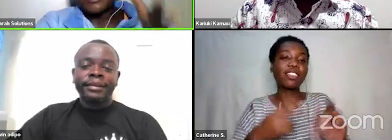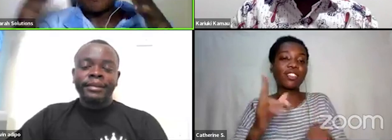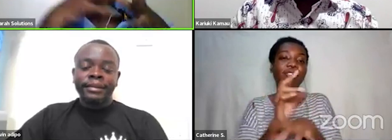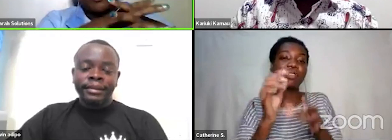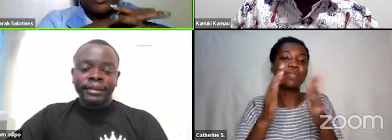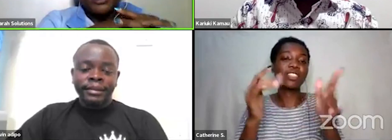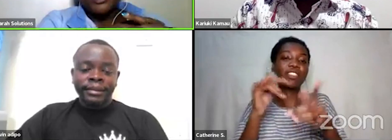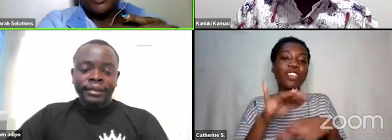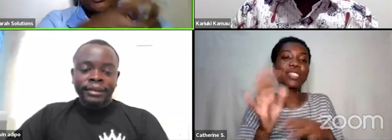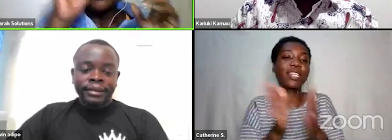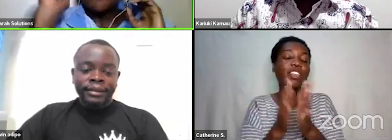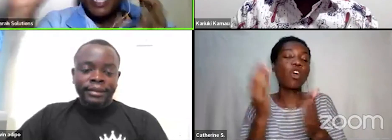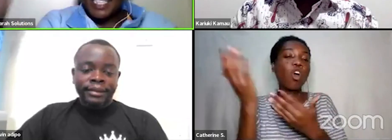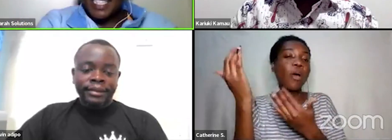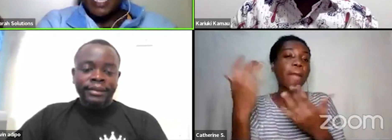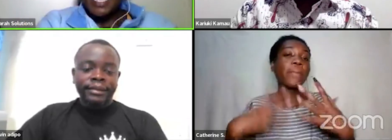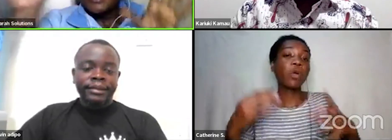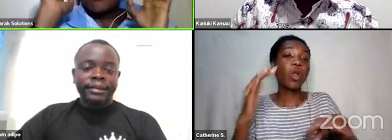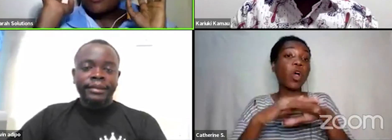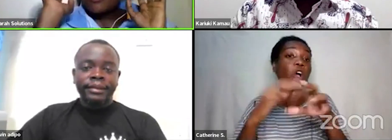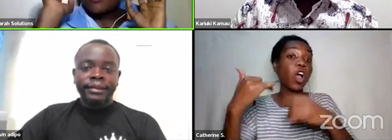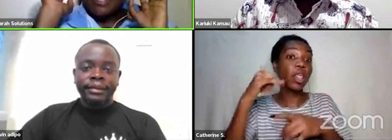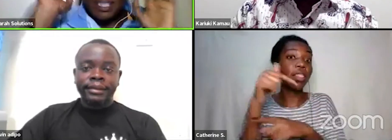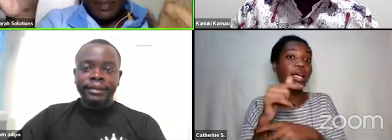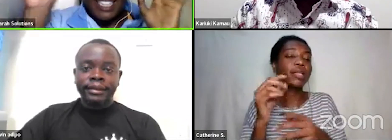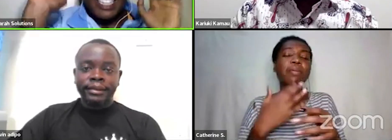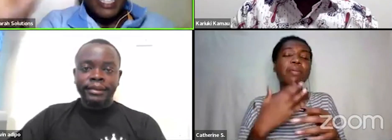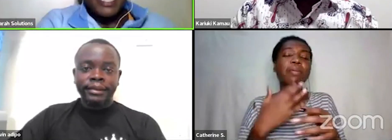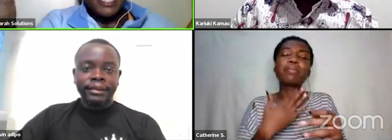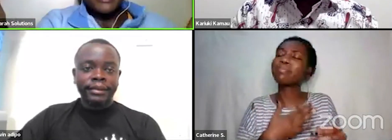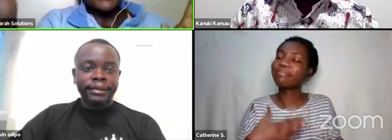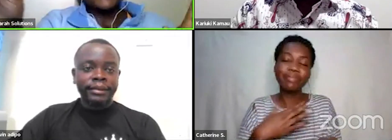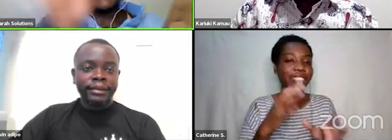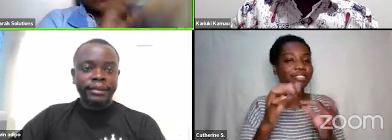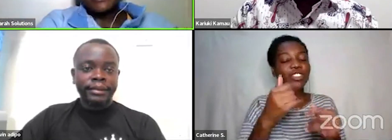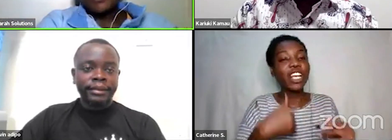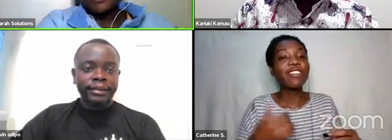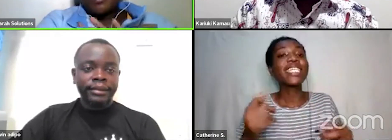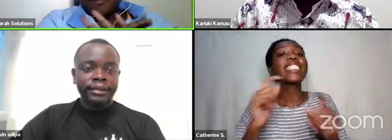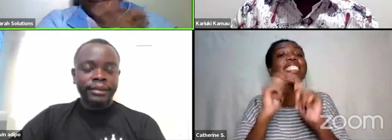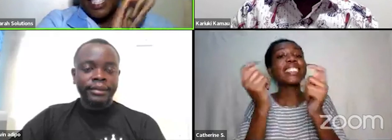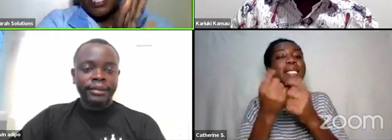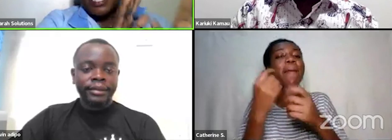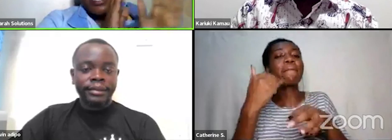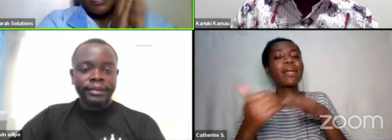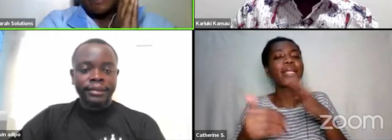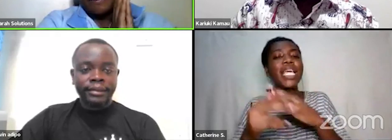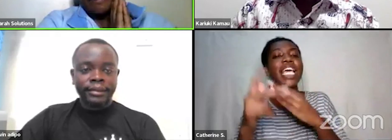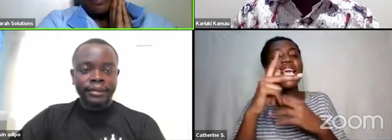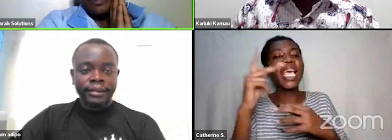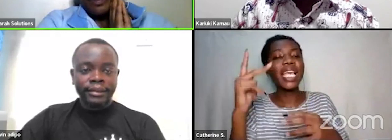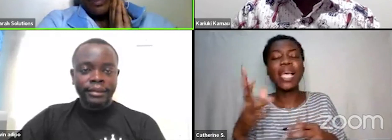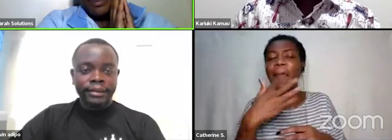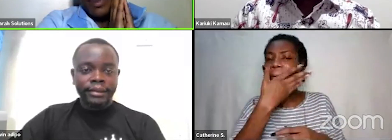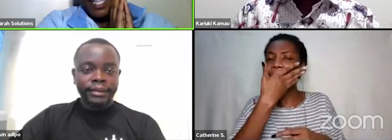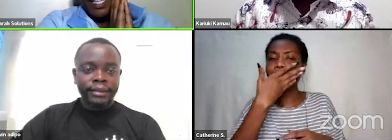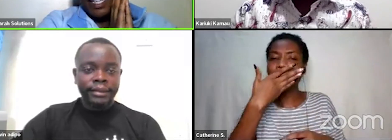And I hope that the people on this call, please, if you have team building needs, KK is one of the best